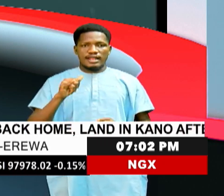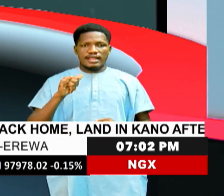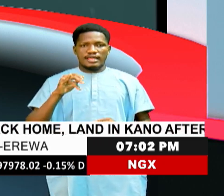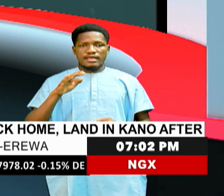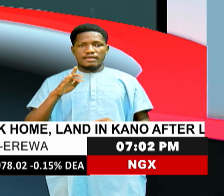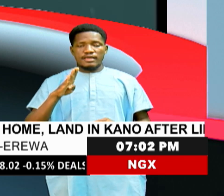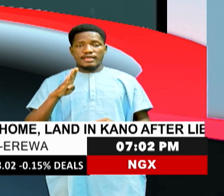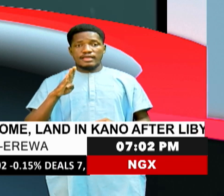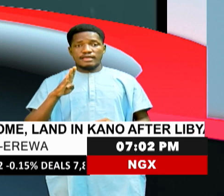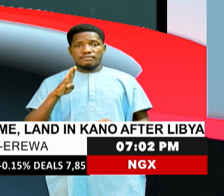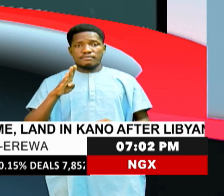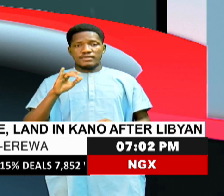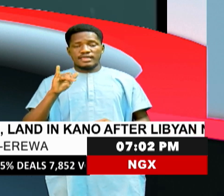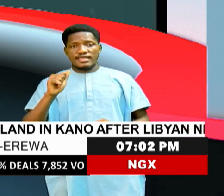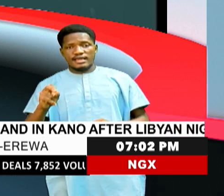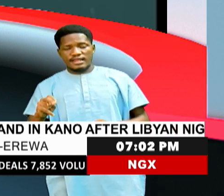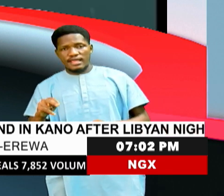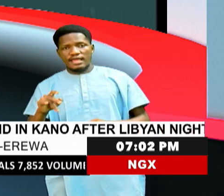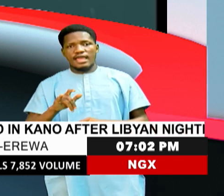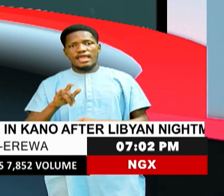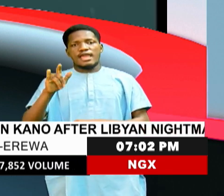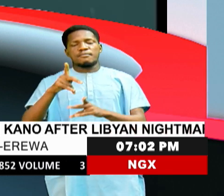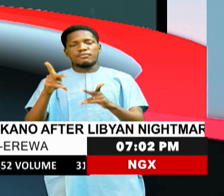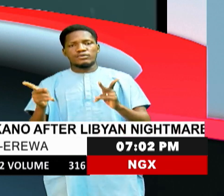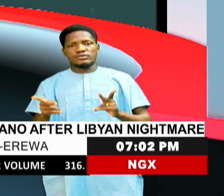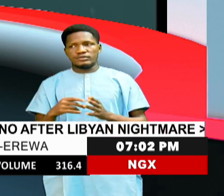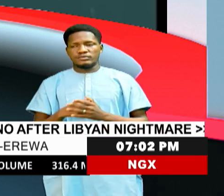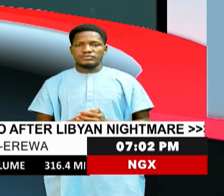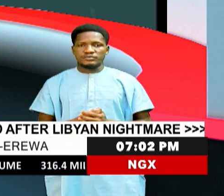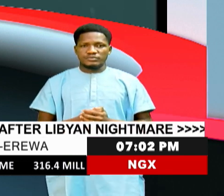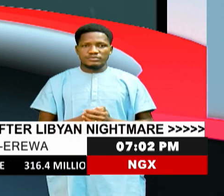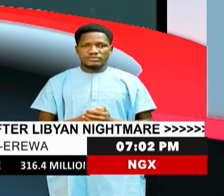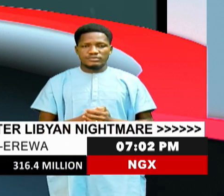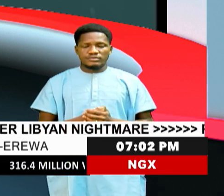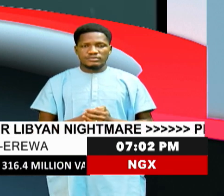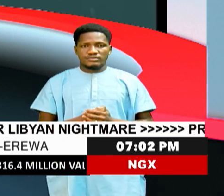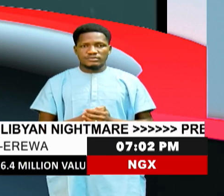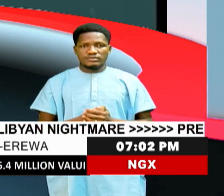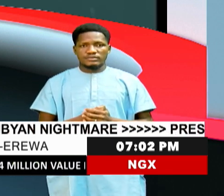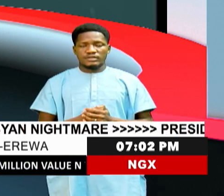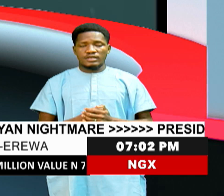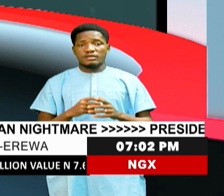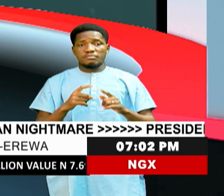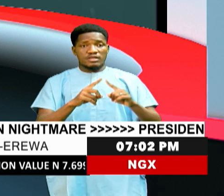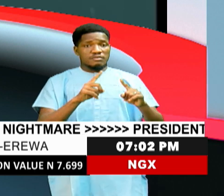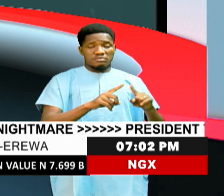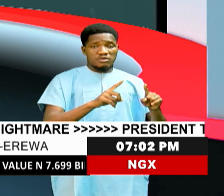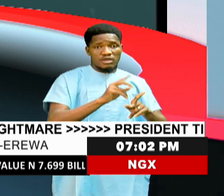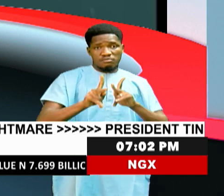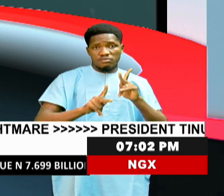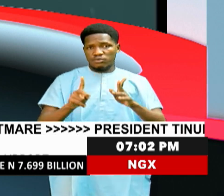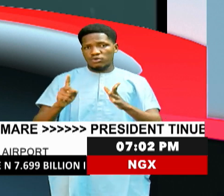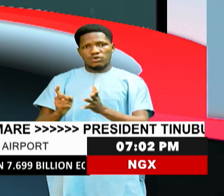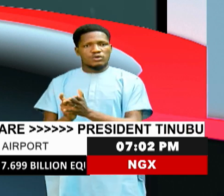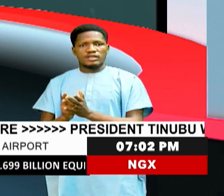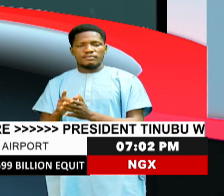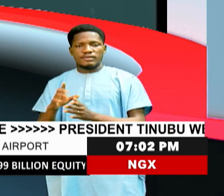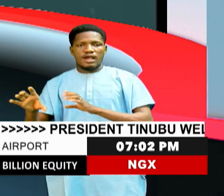Bright Ebocho reports that reactions from different quarters condemned Libyan airport authority to